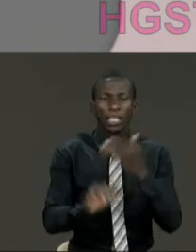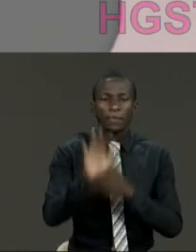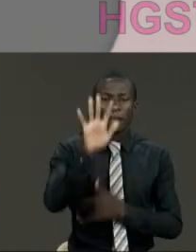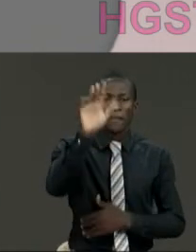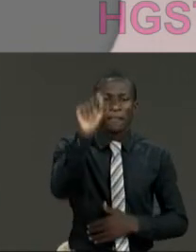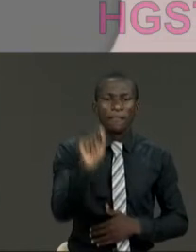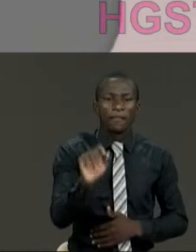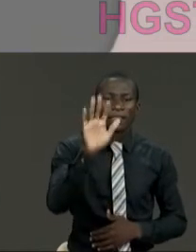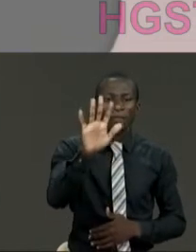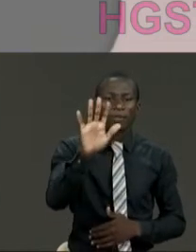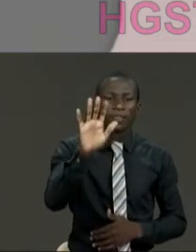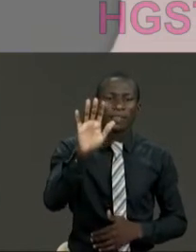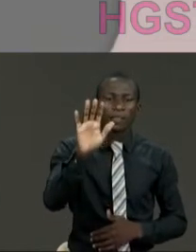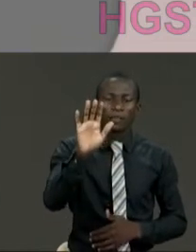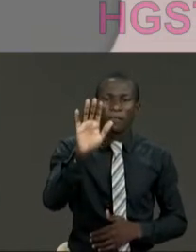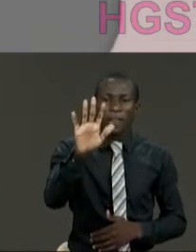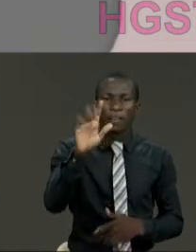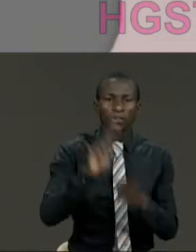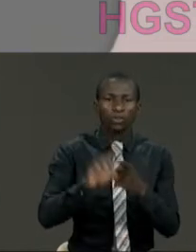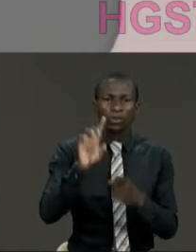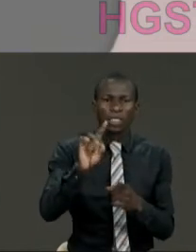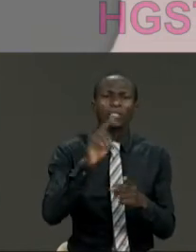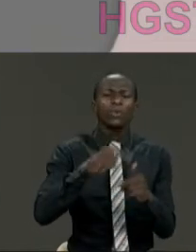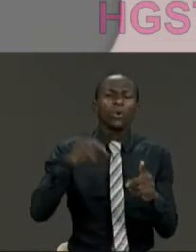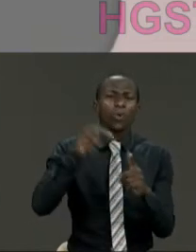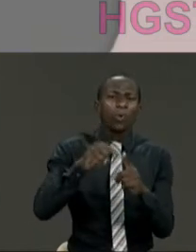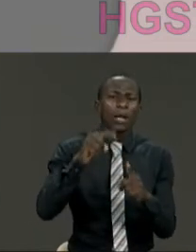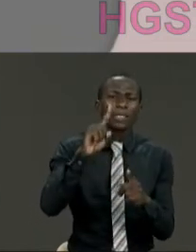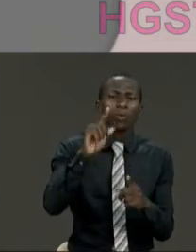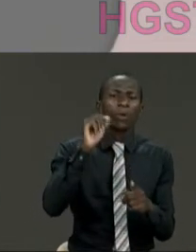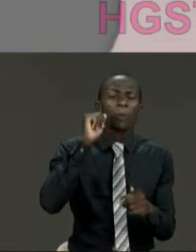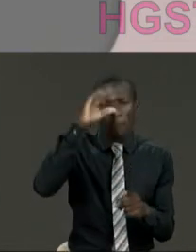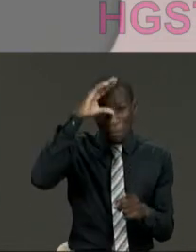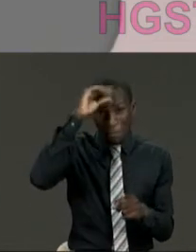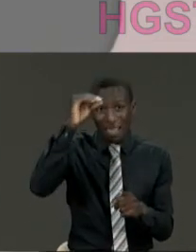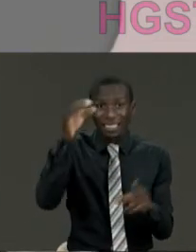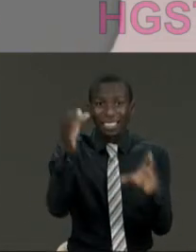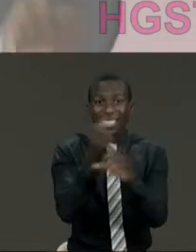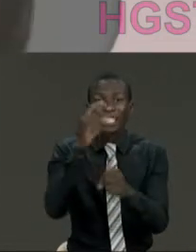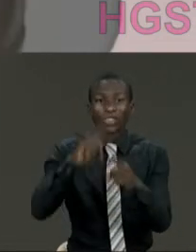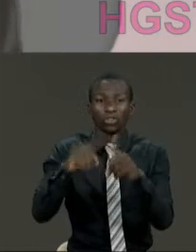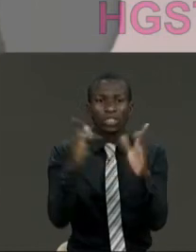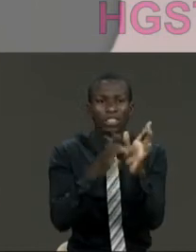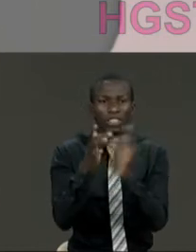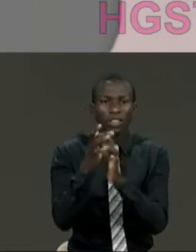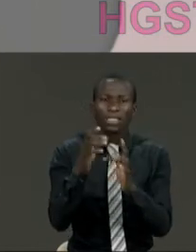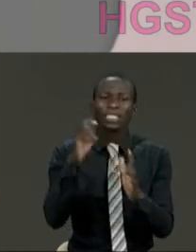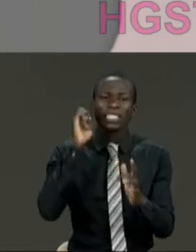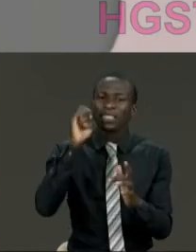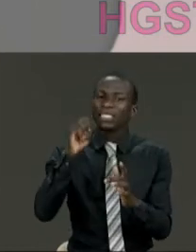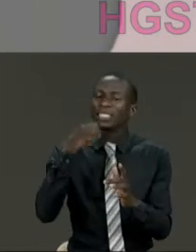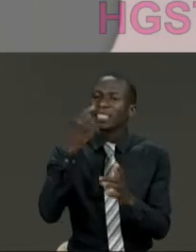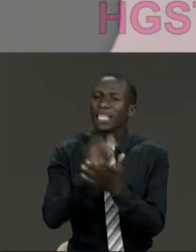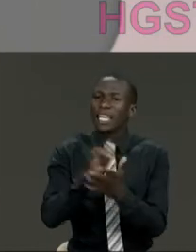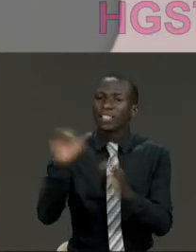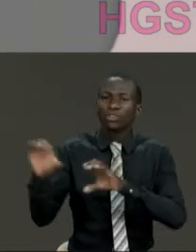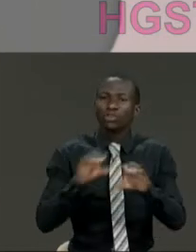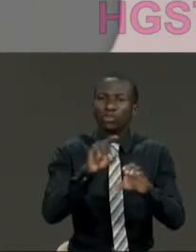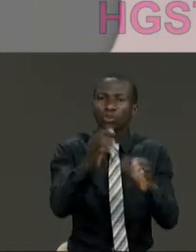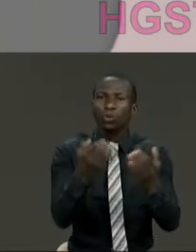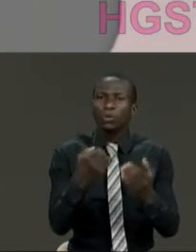38 years. When he got to Jesus Christ and he was asking him, do you want me to uphold you now? He